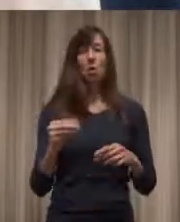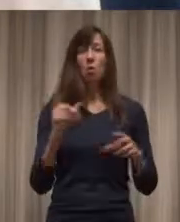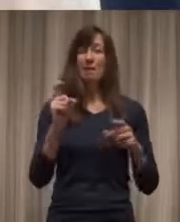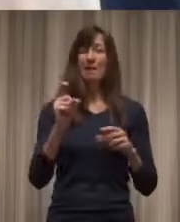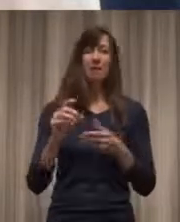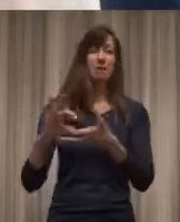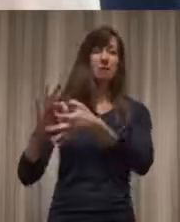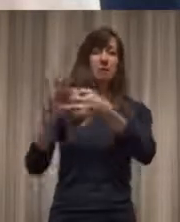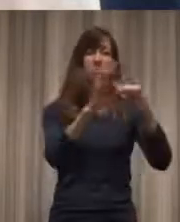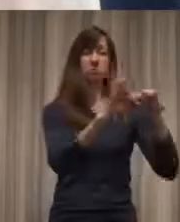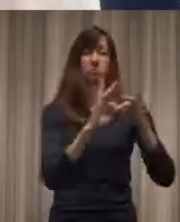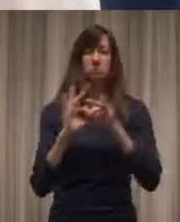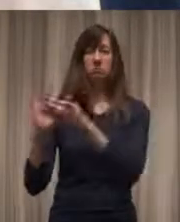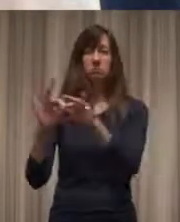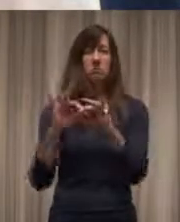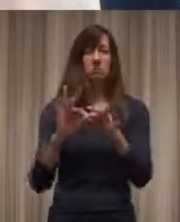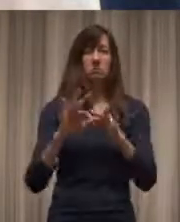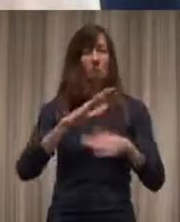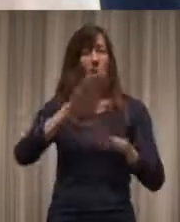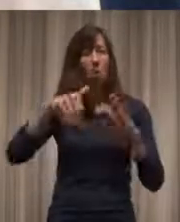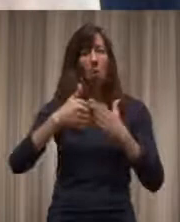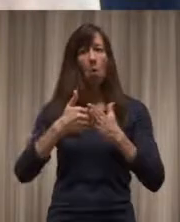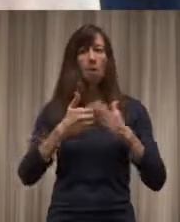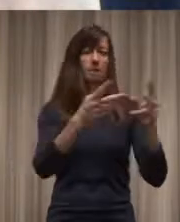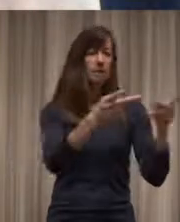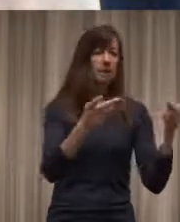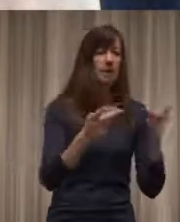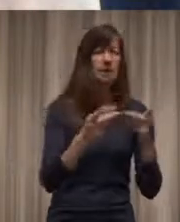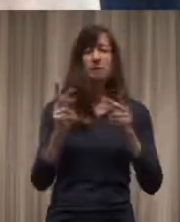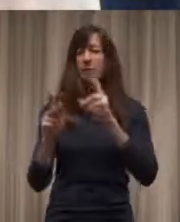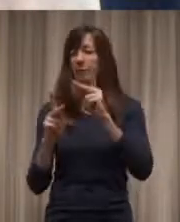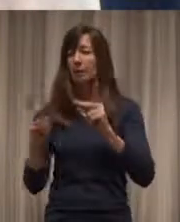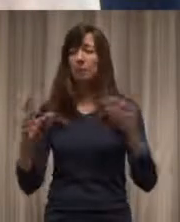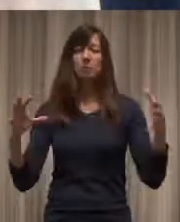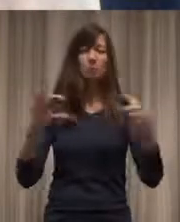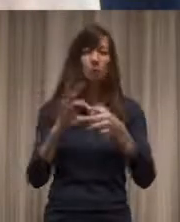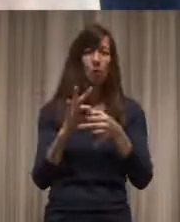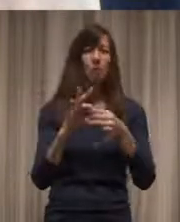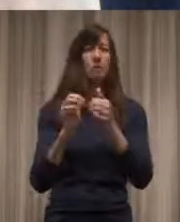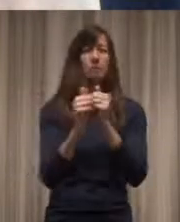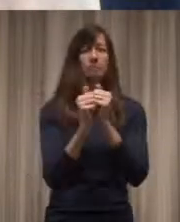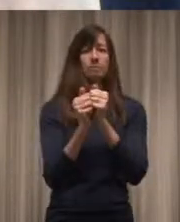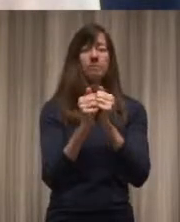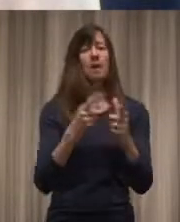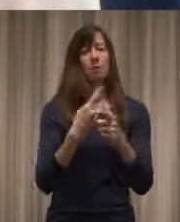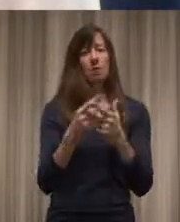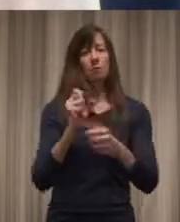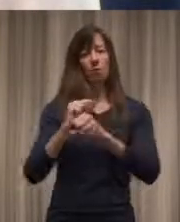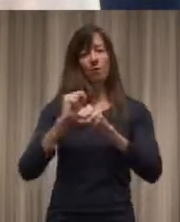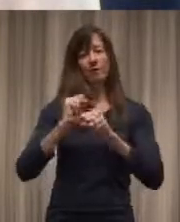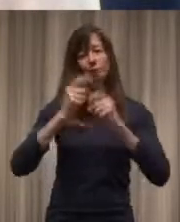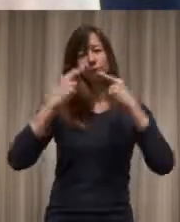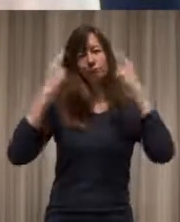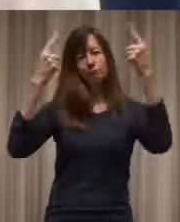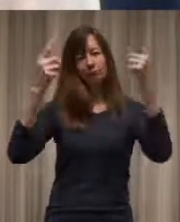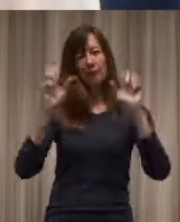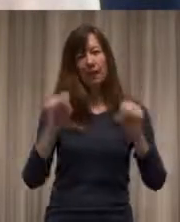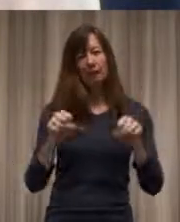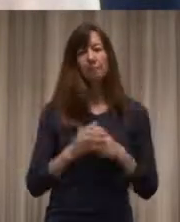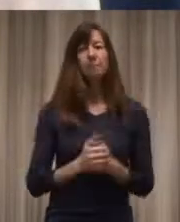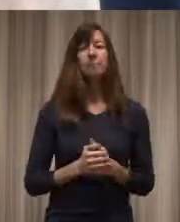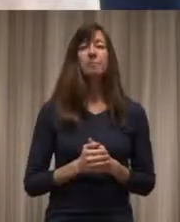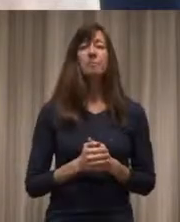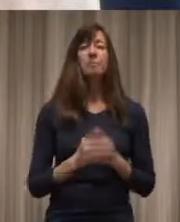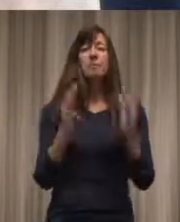plan is set up to do. In addition to that, the last aspect that's very important that I want to talk about is our